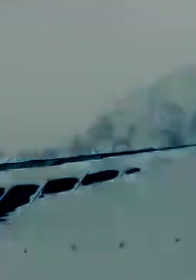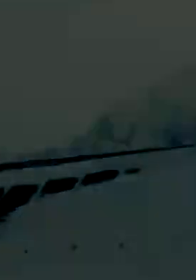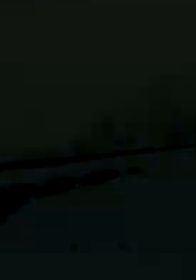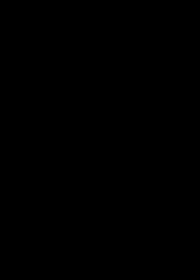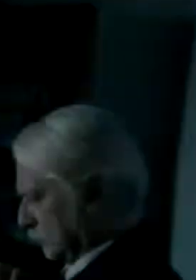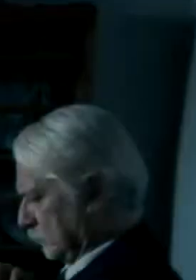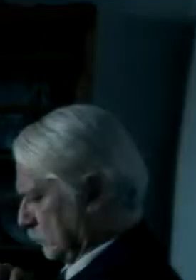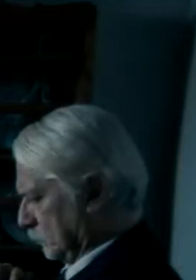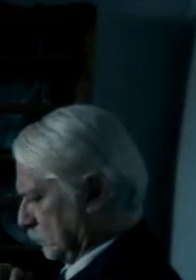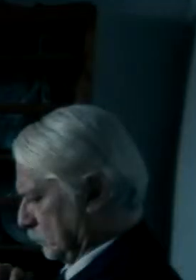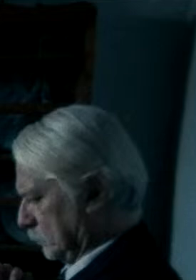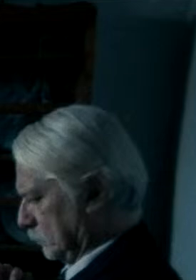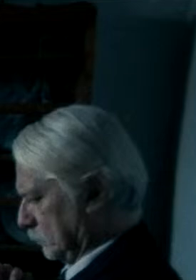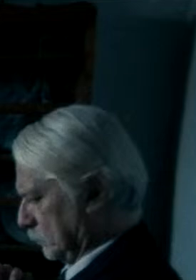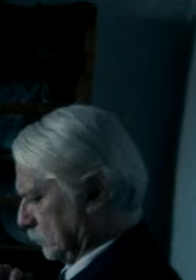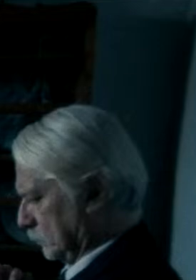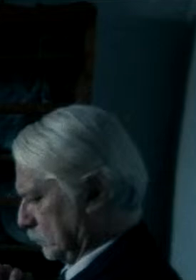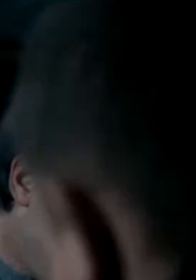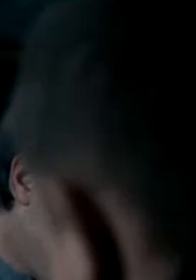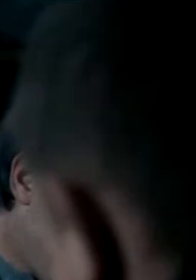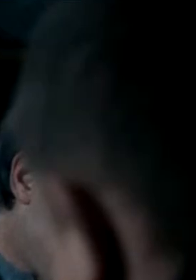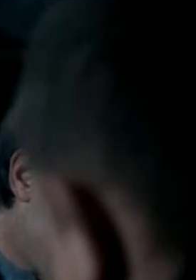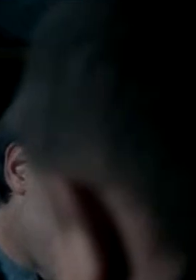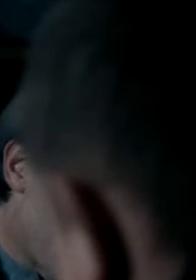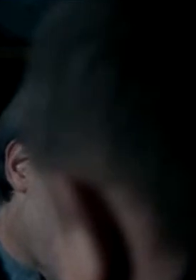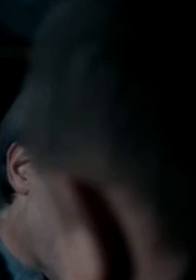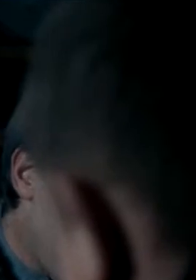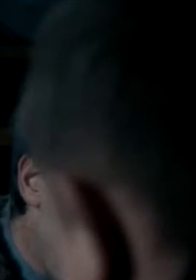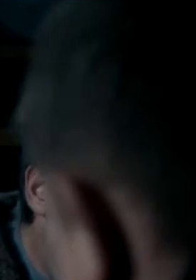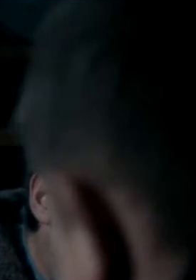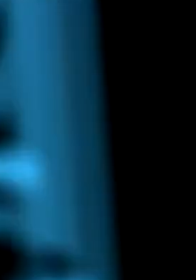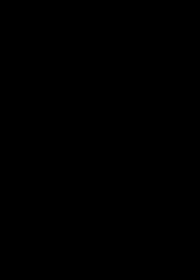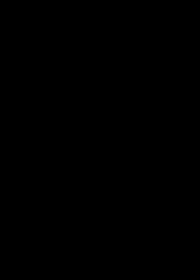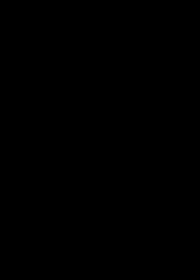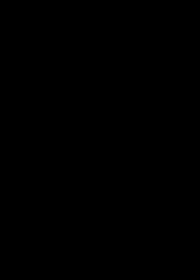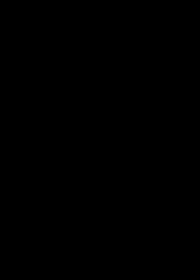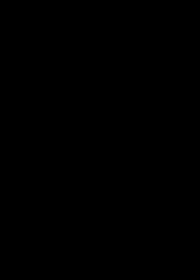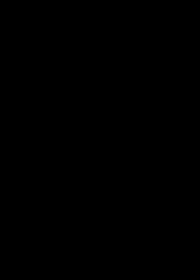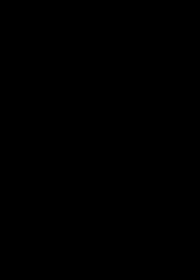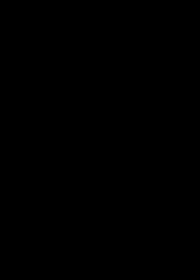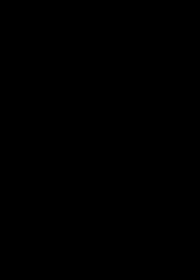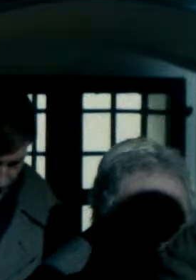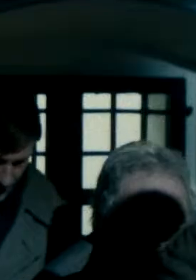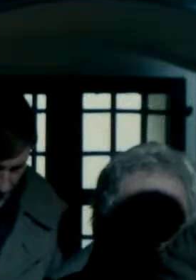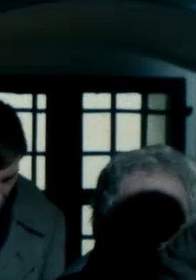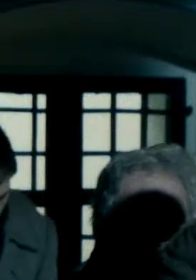Signore Gesù, nutri la nostra famiglia, i fratelli in guerra.